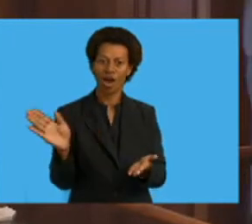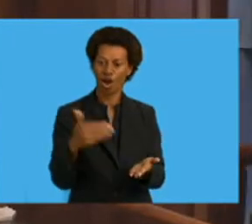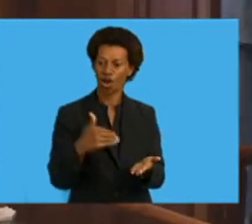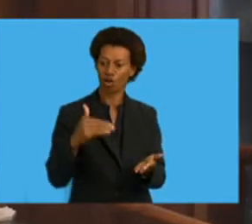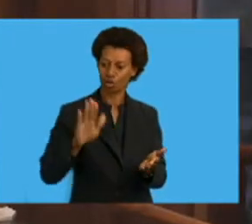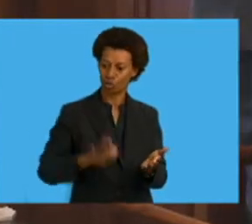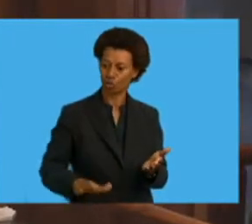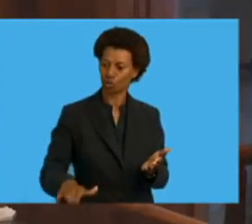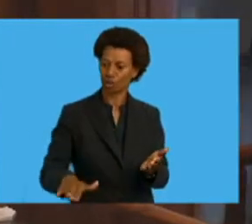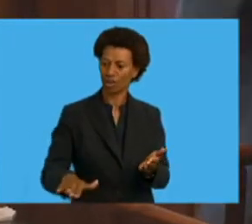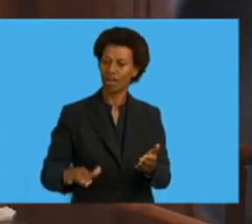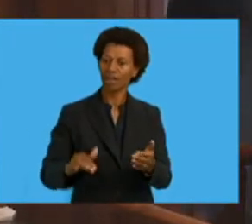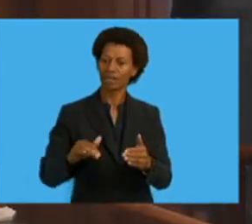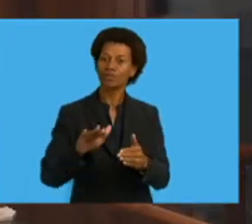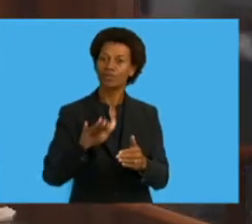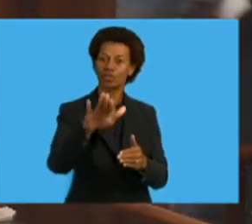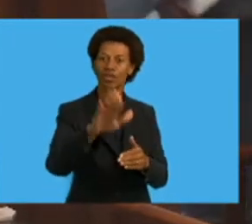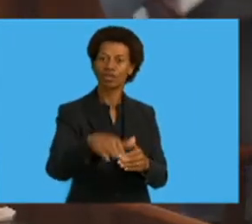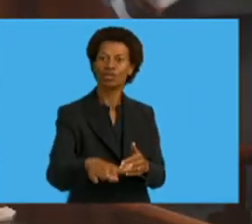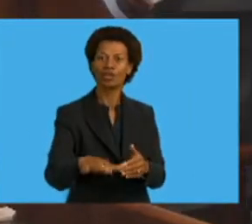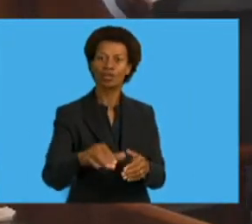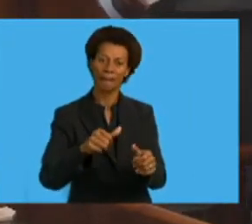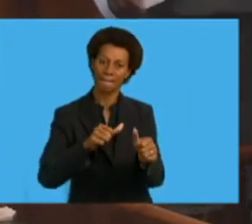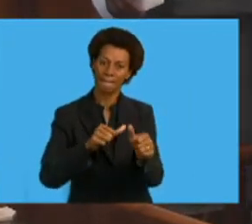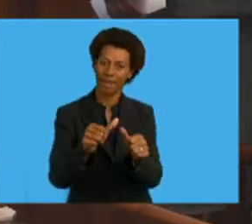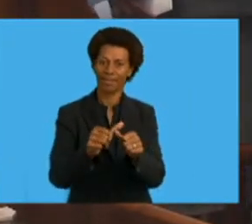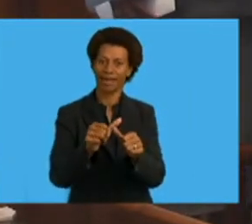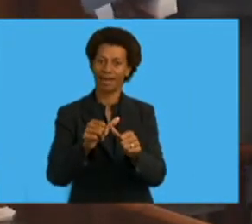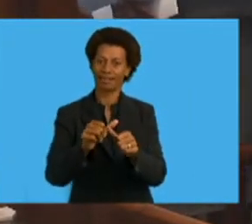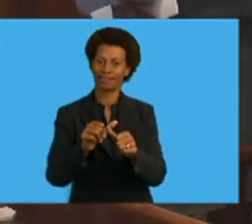and grandchildren will be better than theirs.